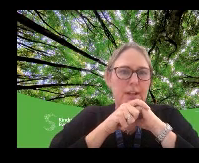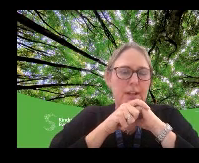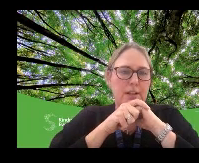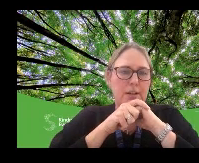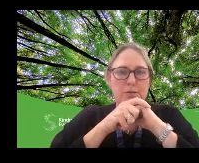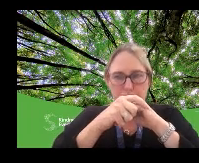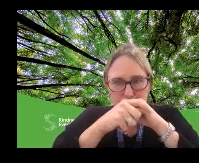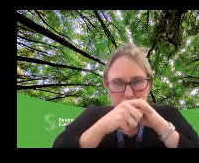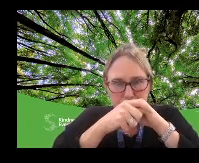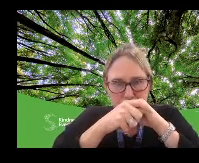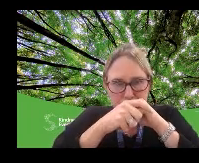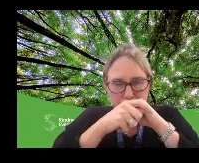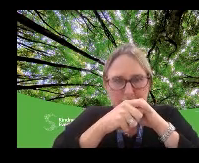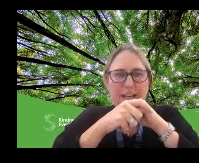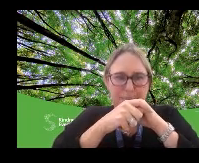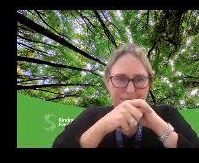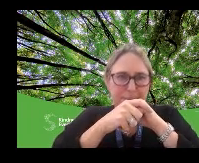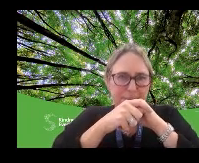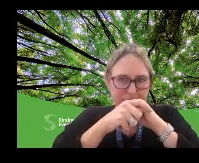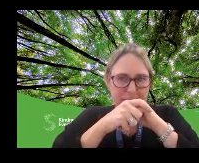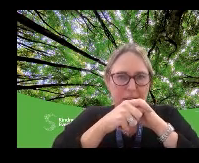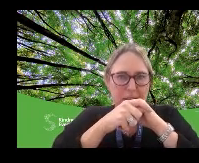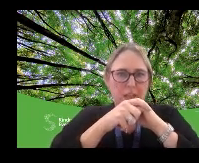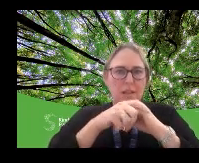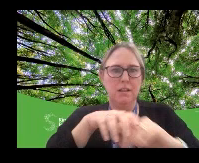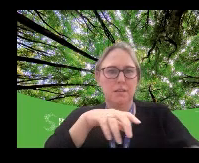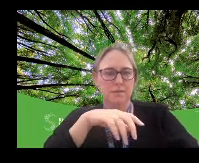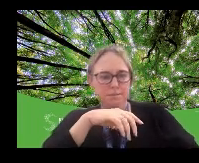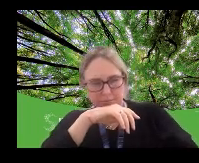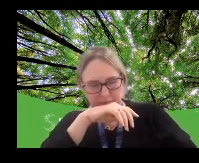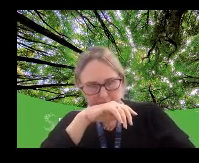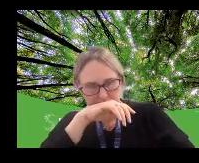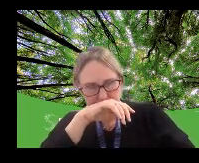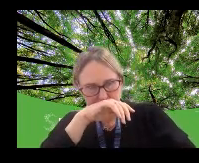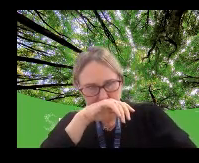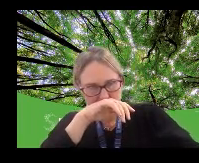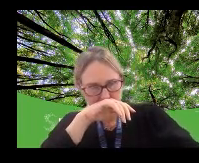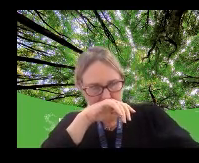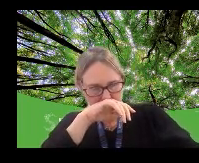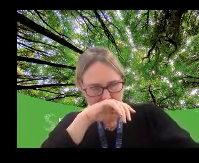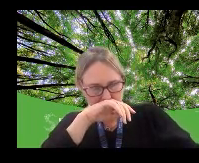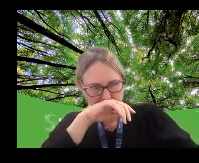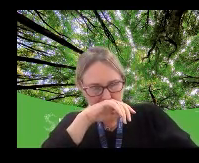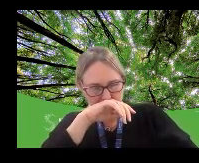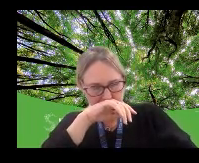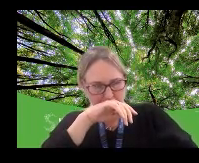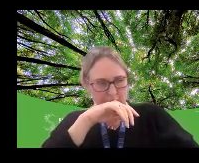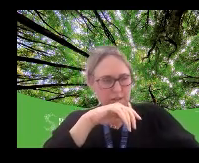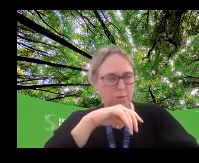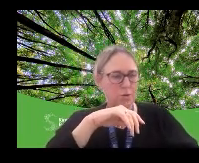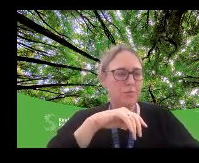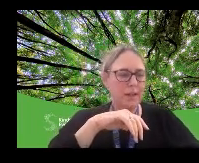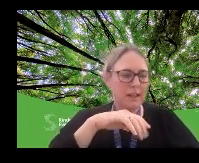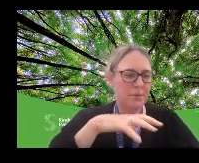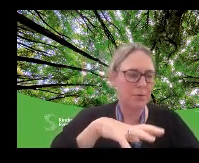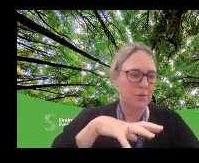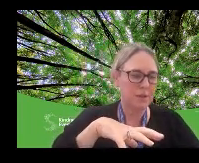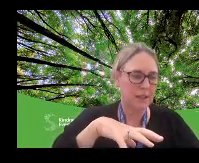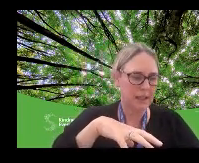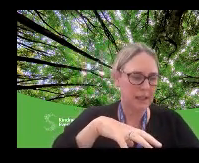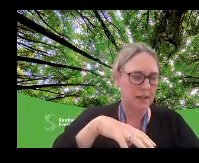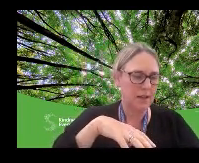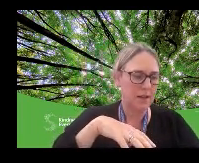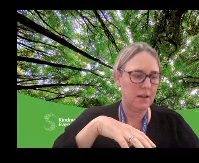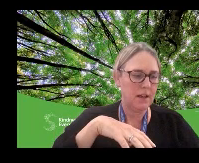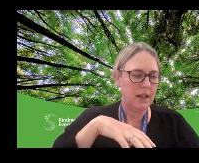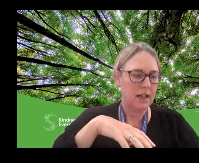So then this bit's really important, isn't it? Yeah. What has been done to support the young person? What has been most effective? So what's really